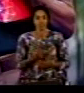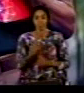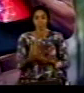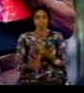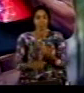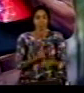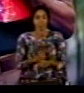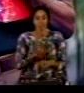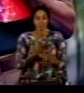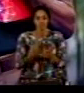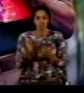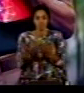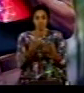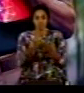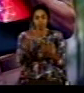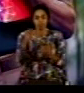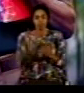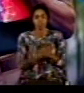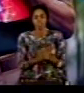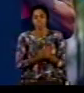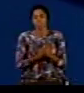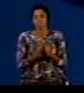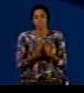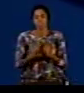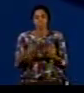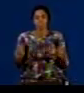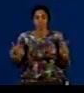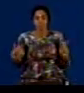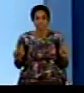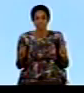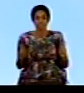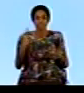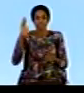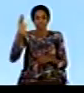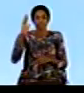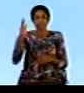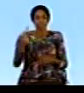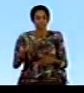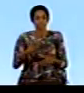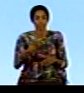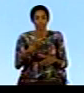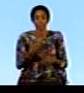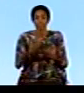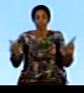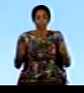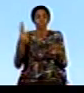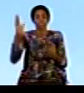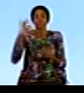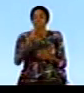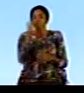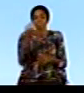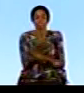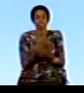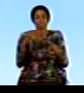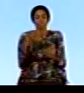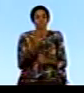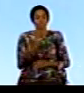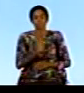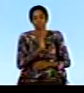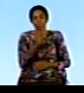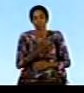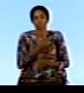more striking than the salvation of one soul. And that is the testimony coming from the social media